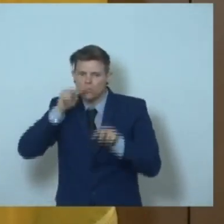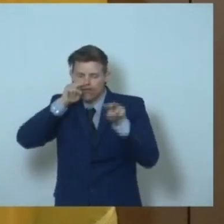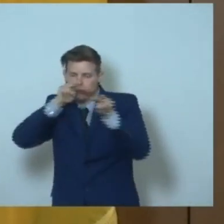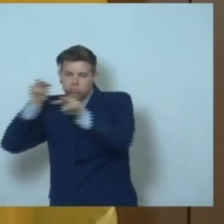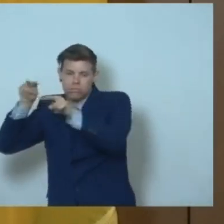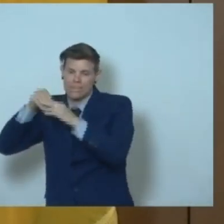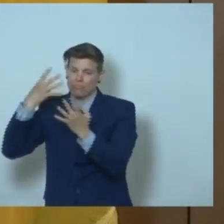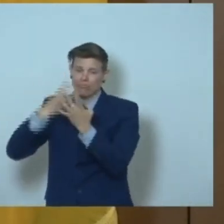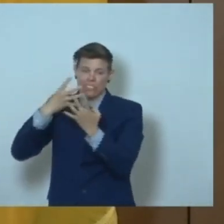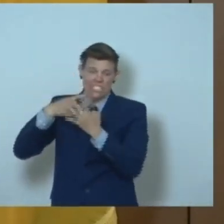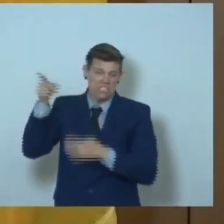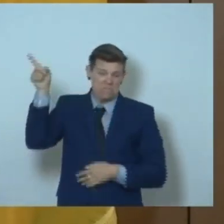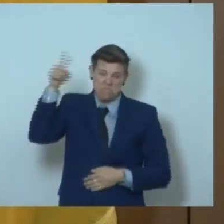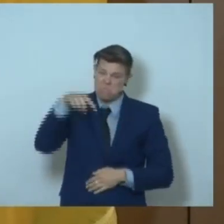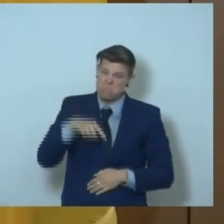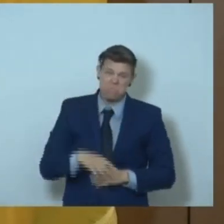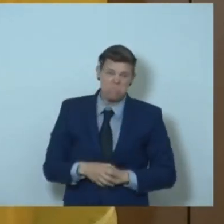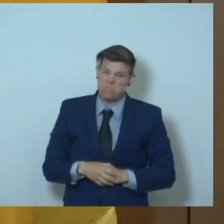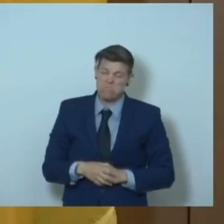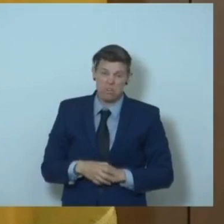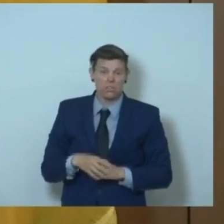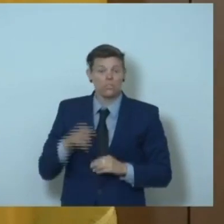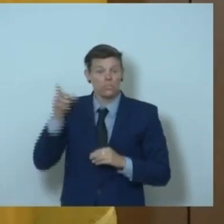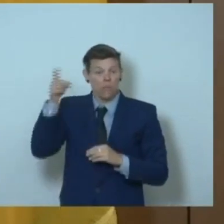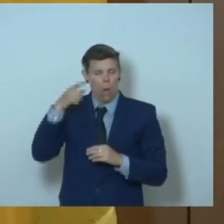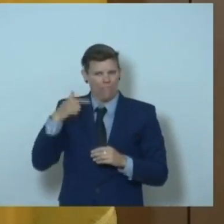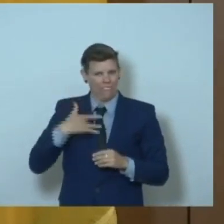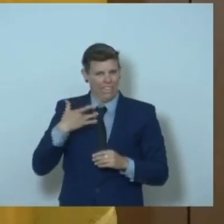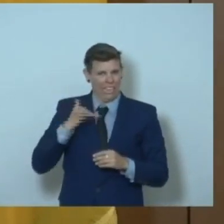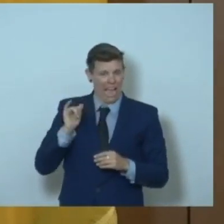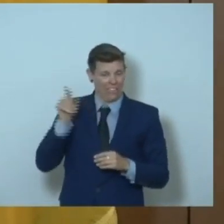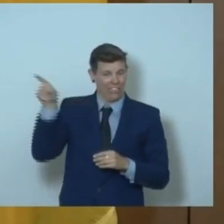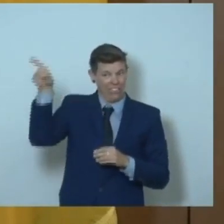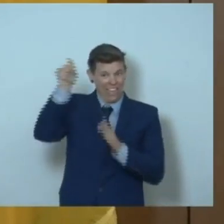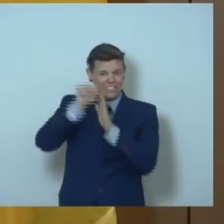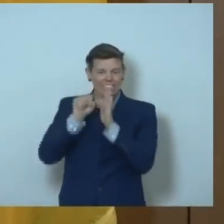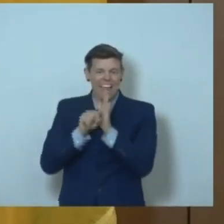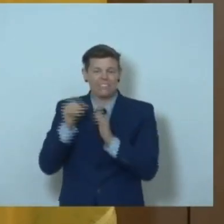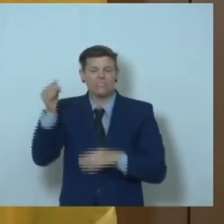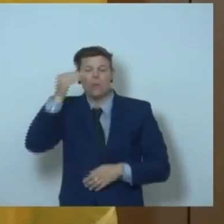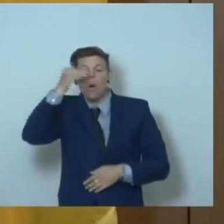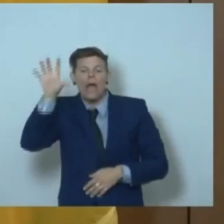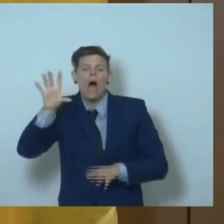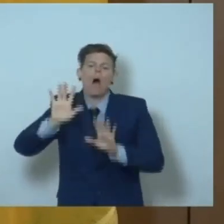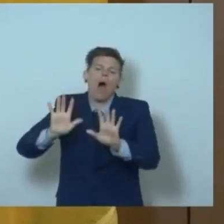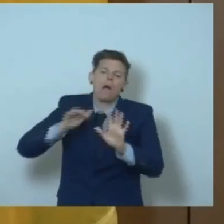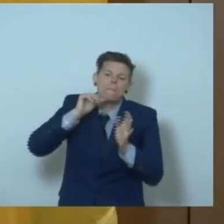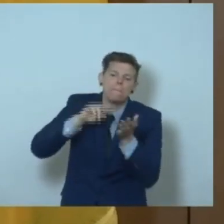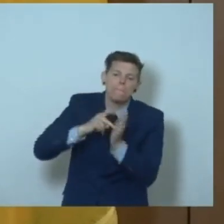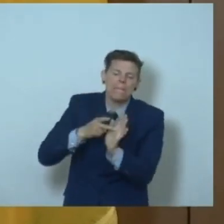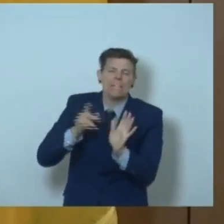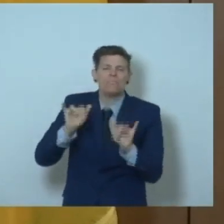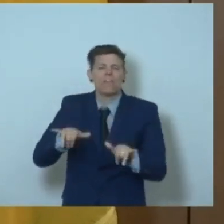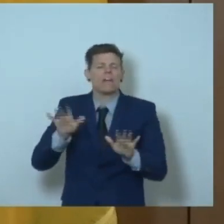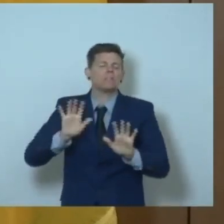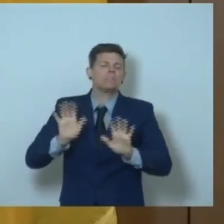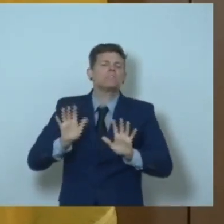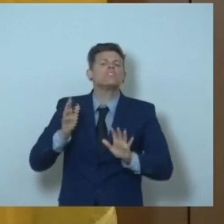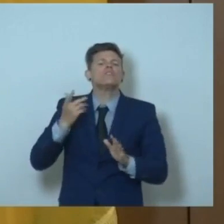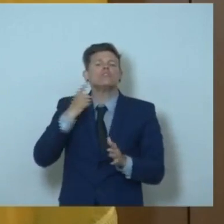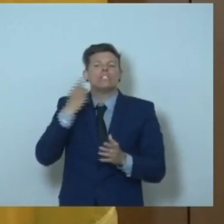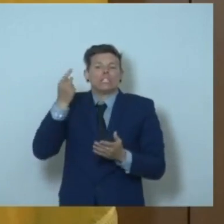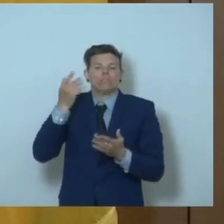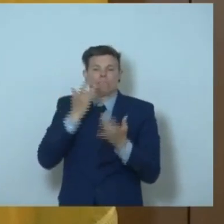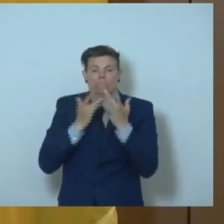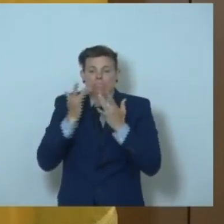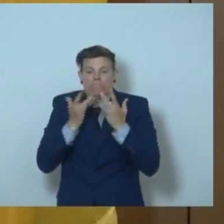a reflection that I think states don't care about this population? No. But given that you really can't get the supplies, I